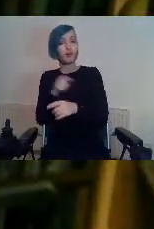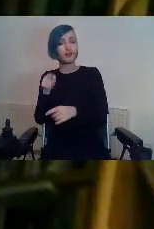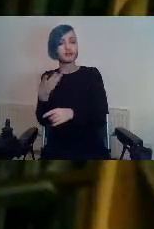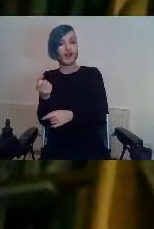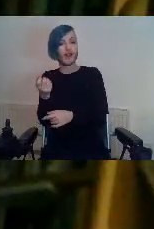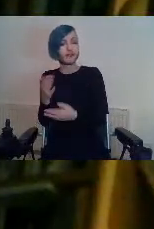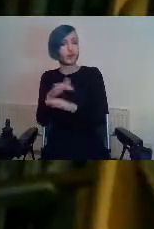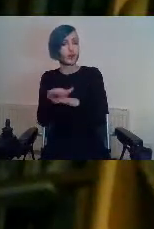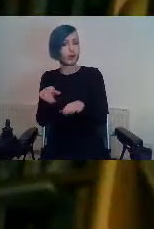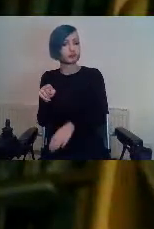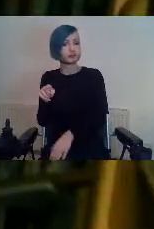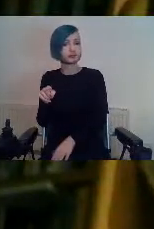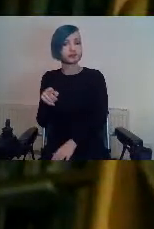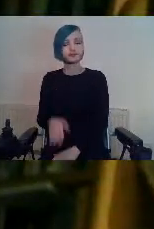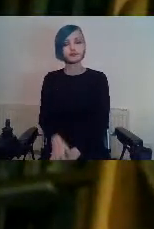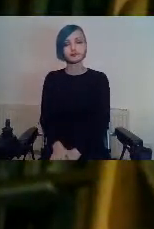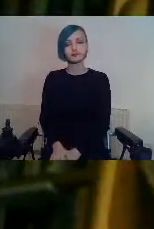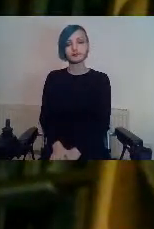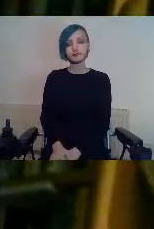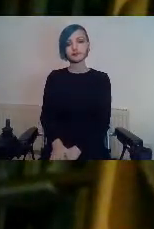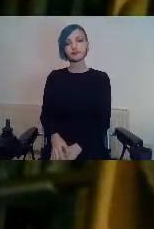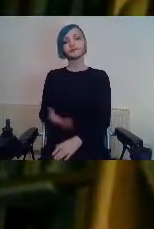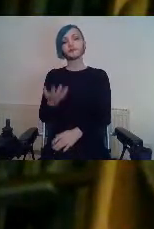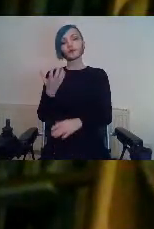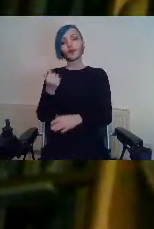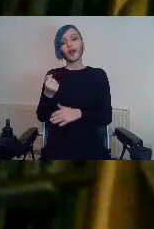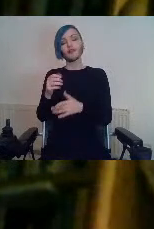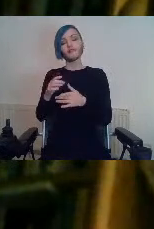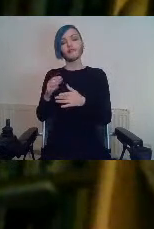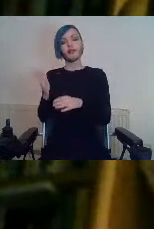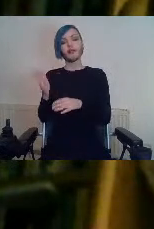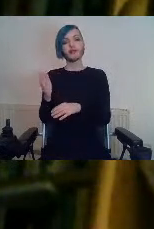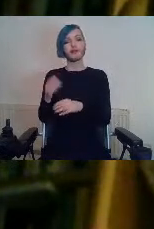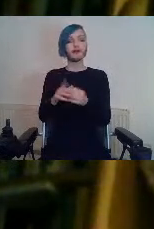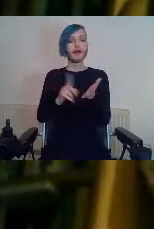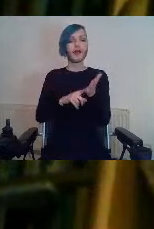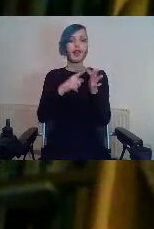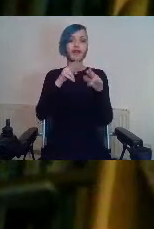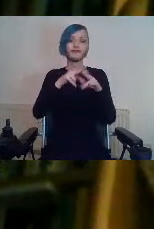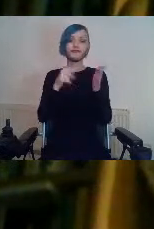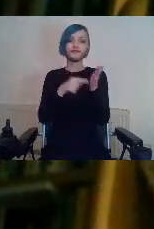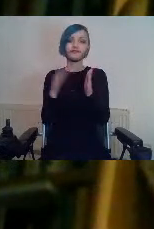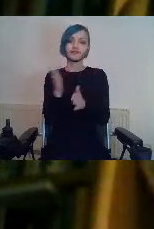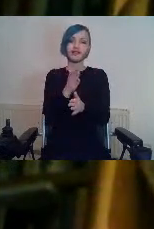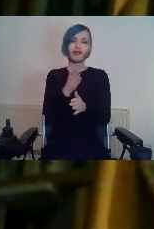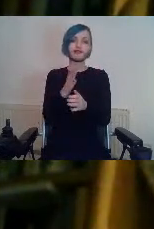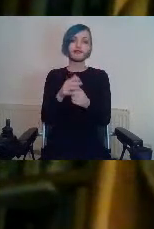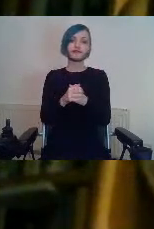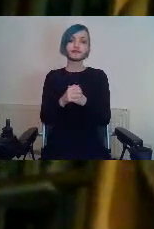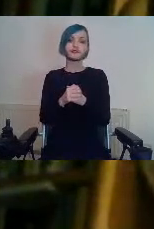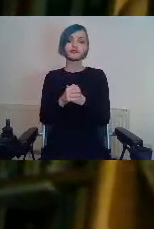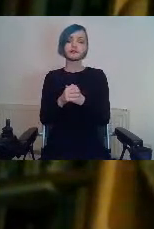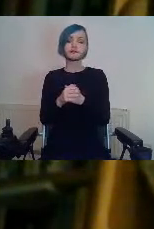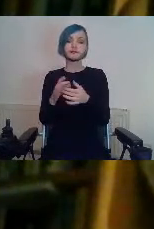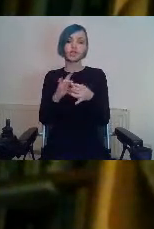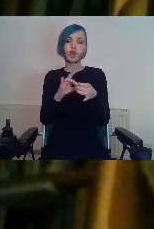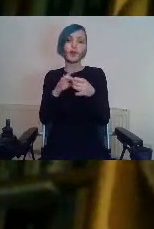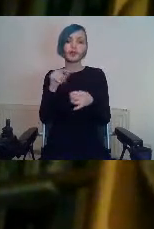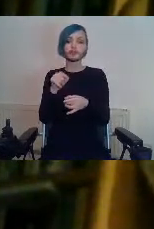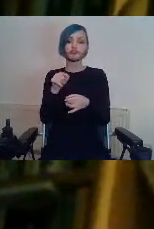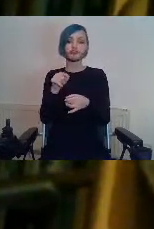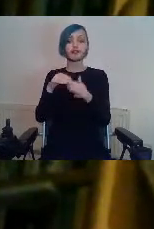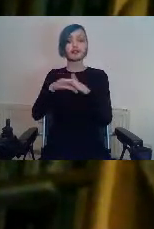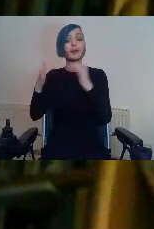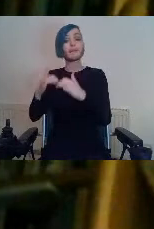We've got the coalition of the left side parties, which are in the parliament now, but they are in